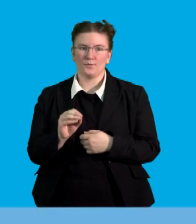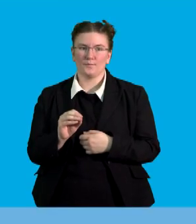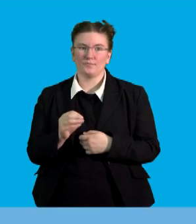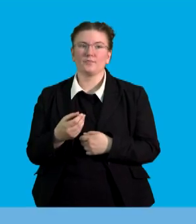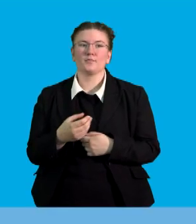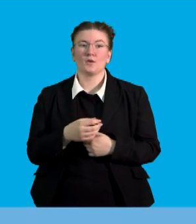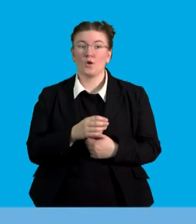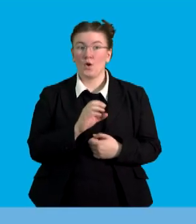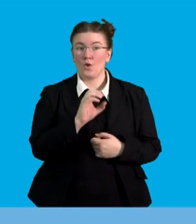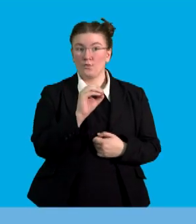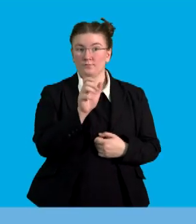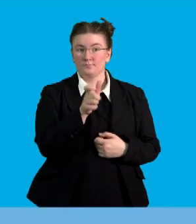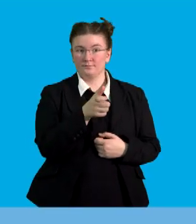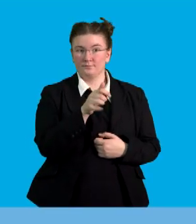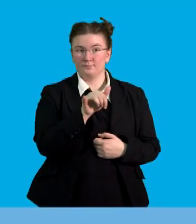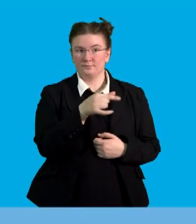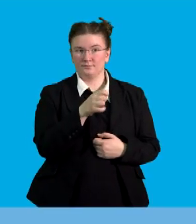have oxygen.